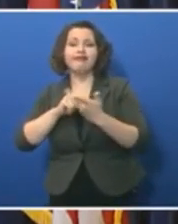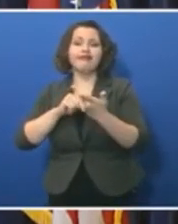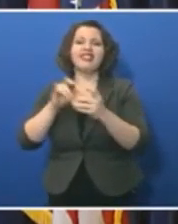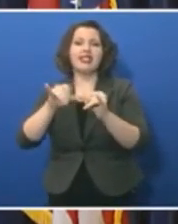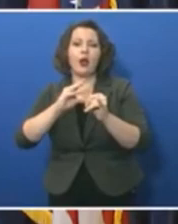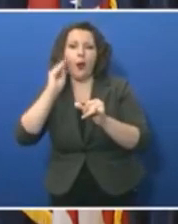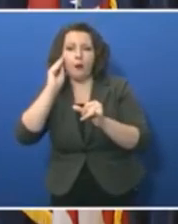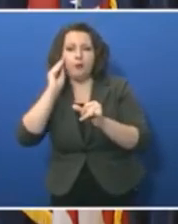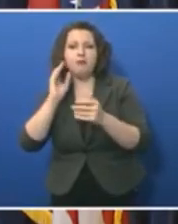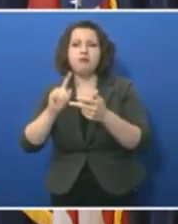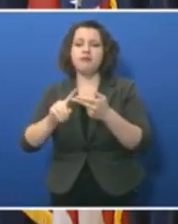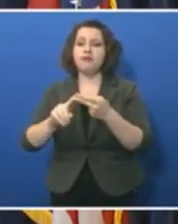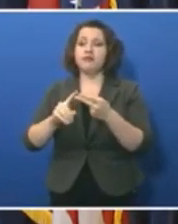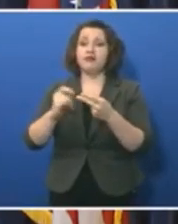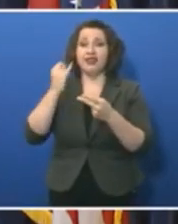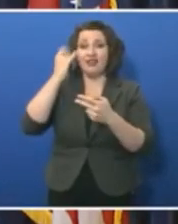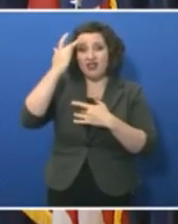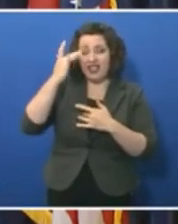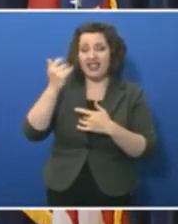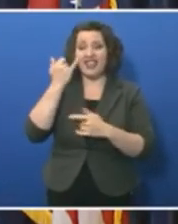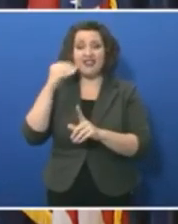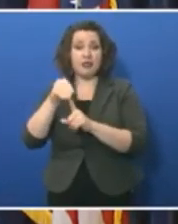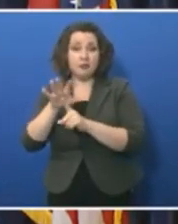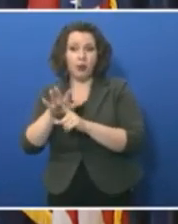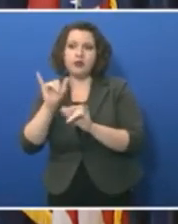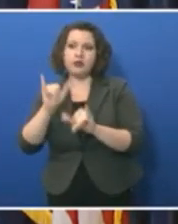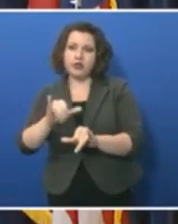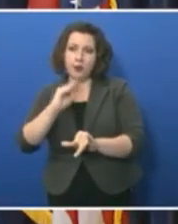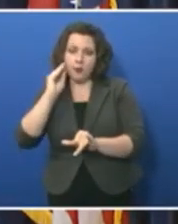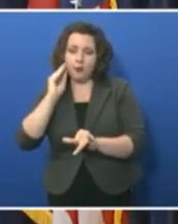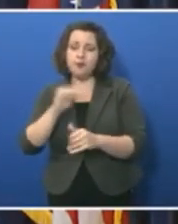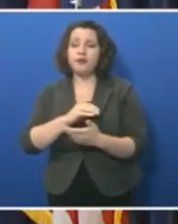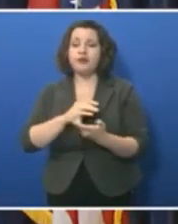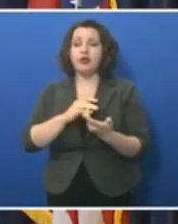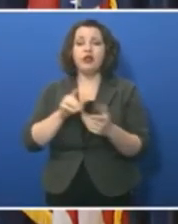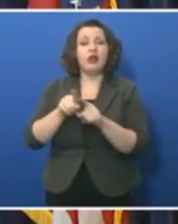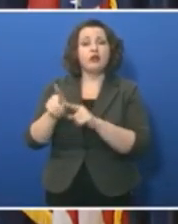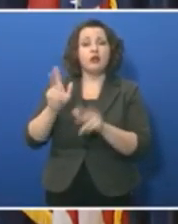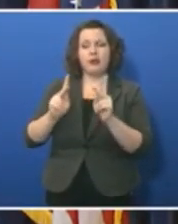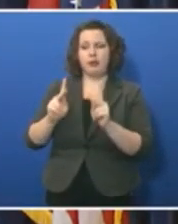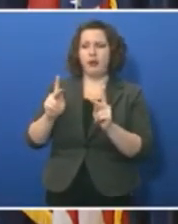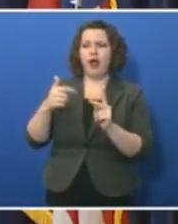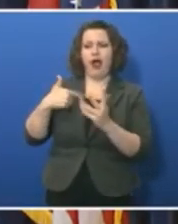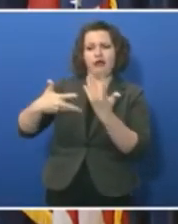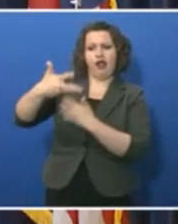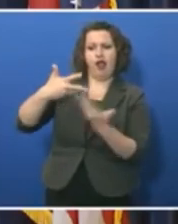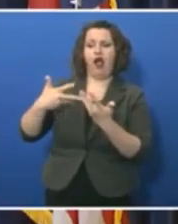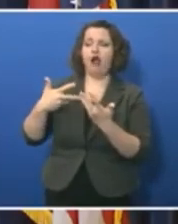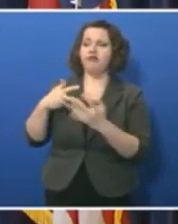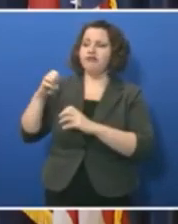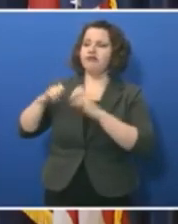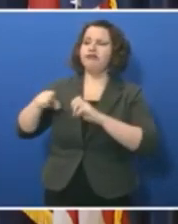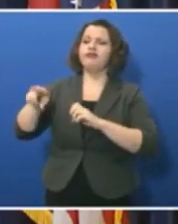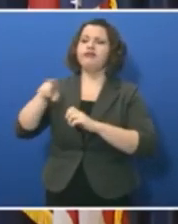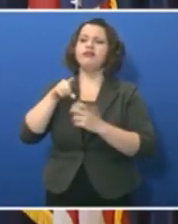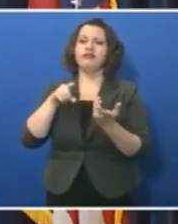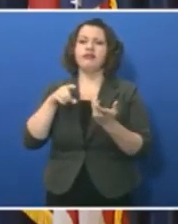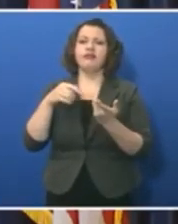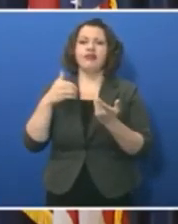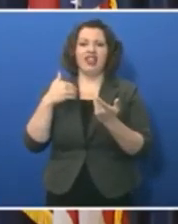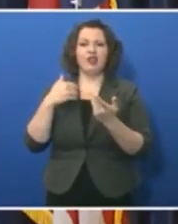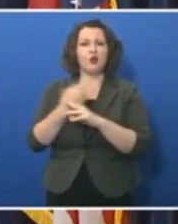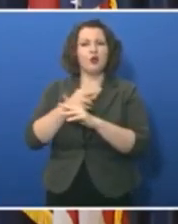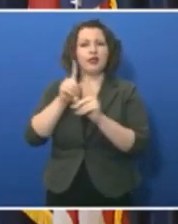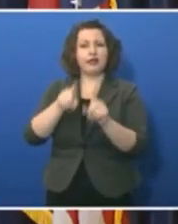if you're exposed to somebody who is sick. And then also evaluating the people you've been around and directing the testing resources that we've been able